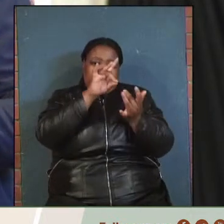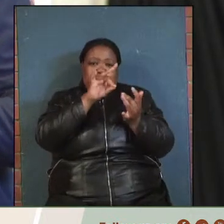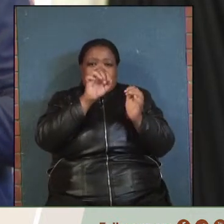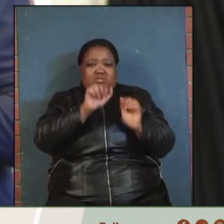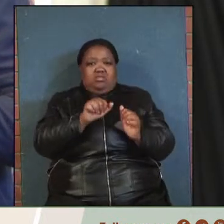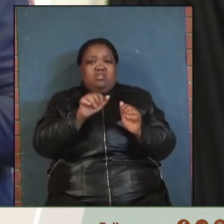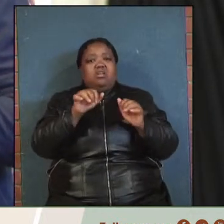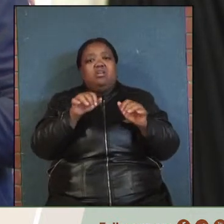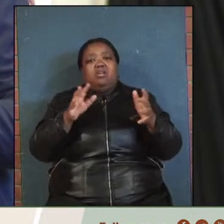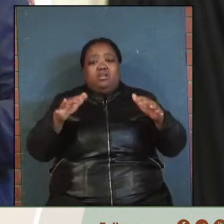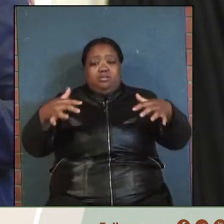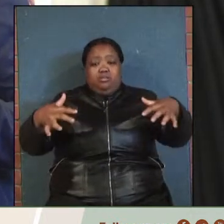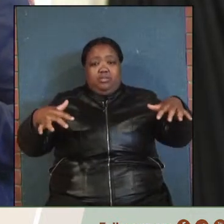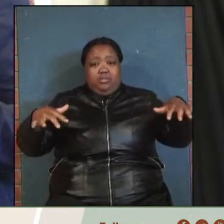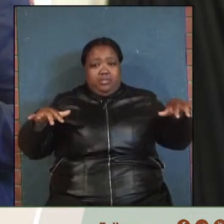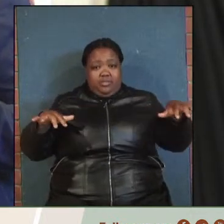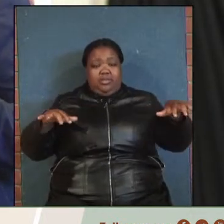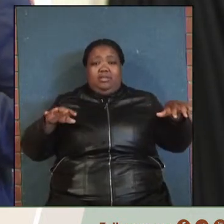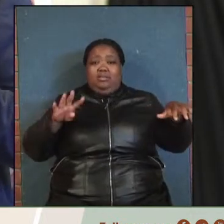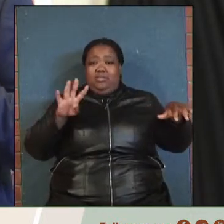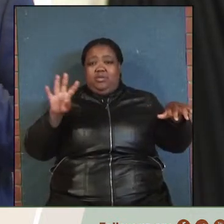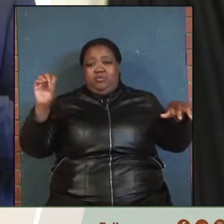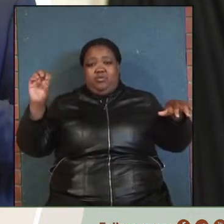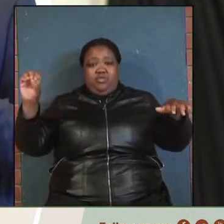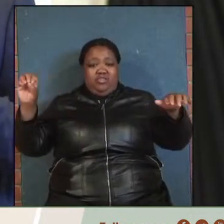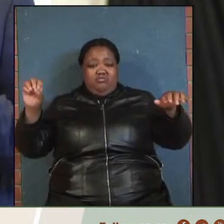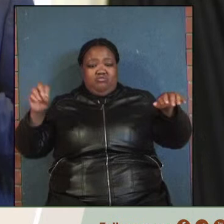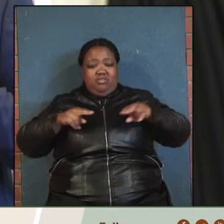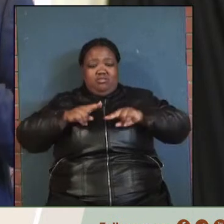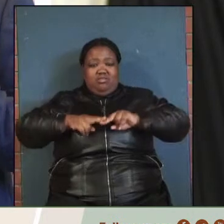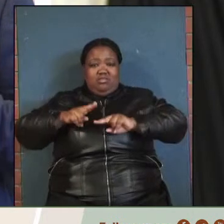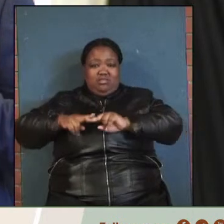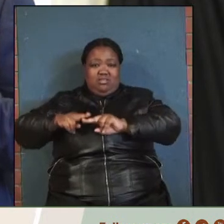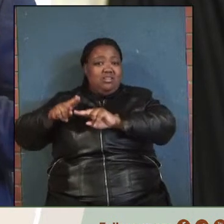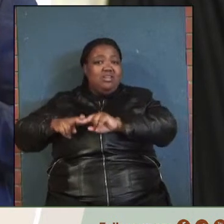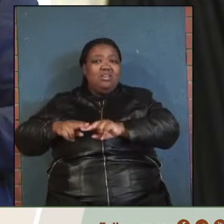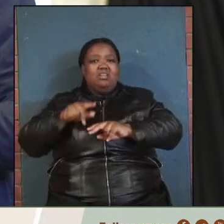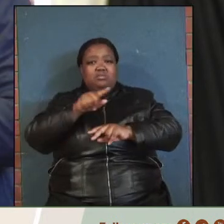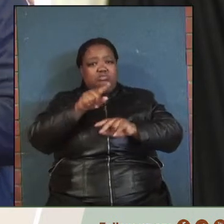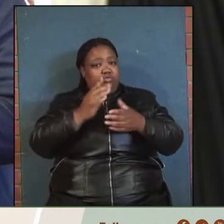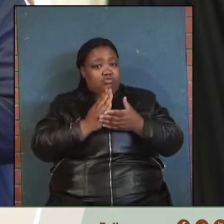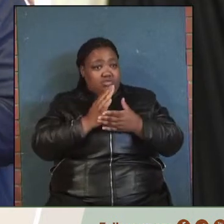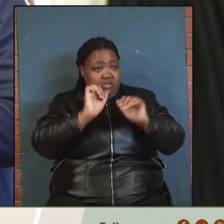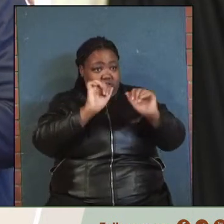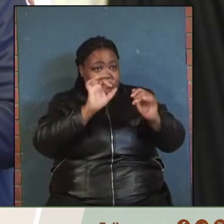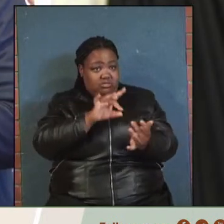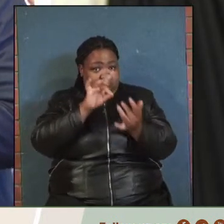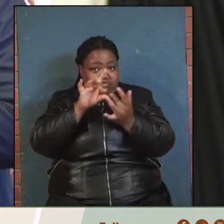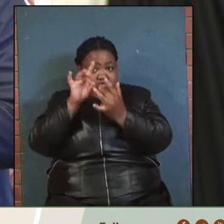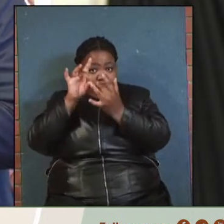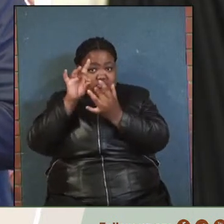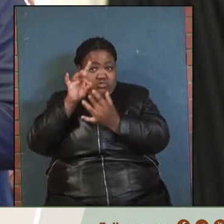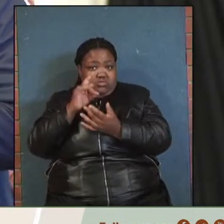seats in our National Assembly. And that is a right that you cannot afford to give away.